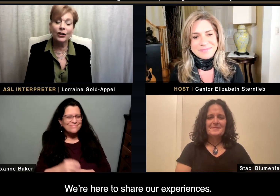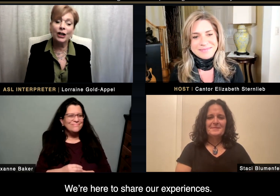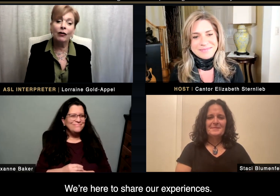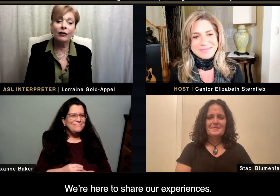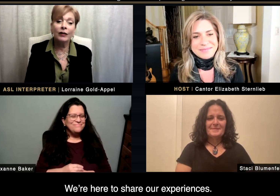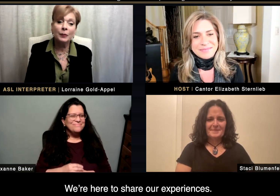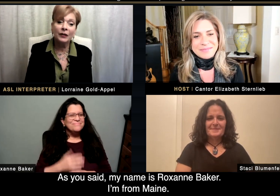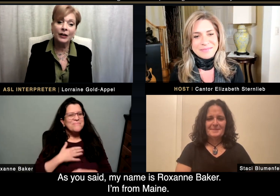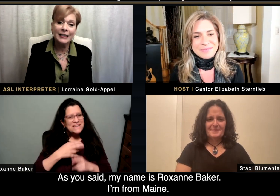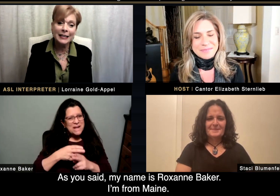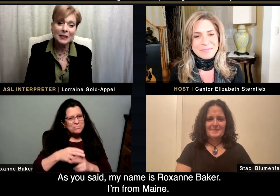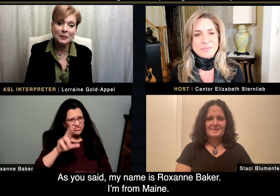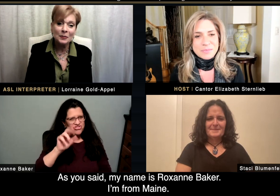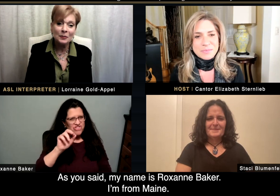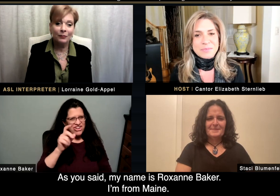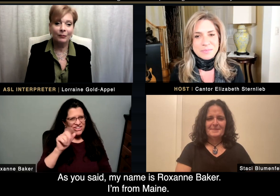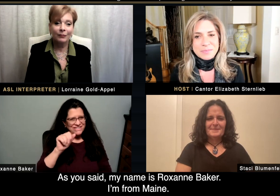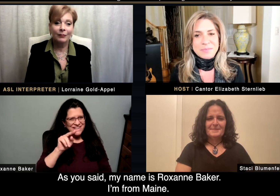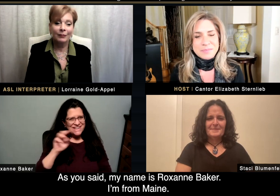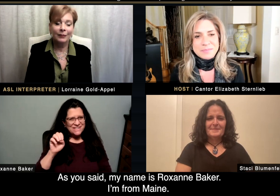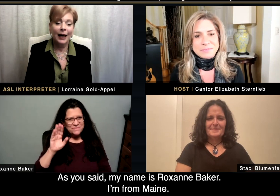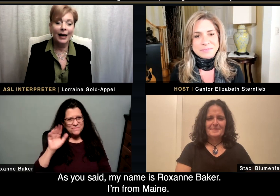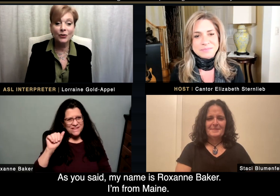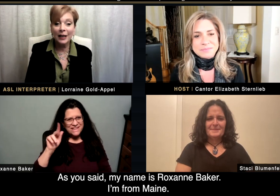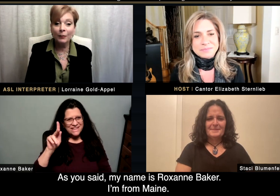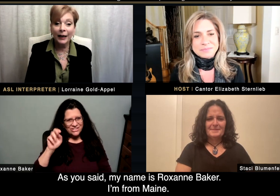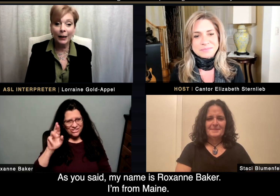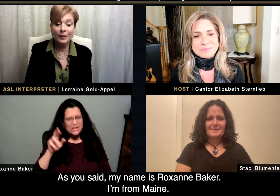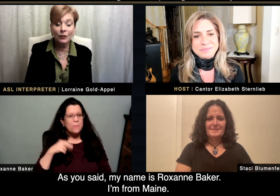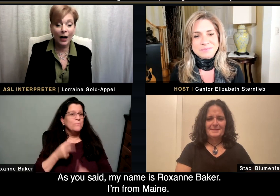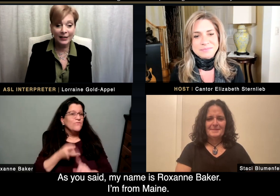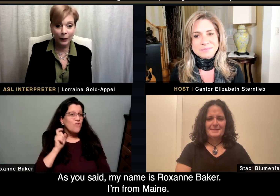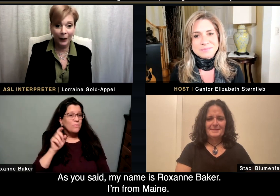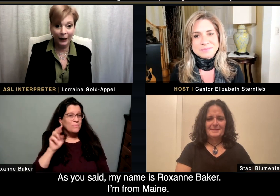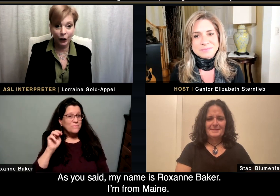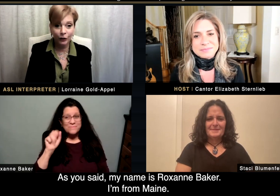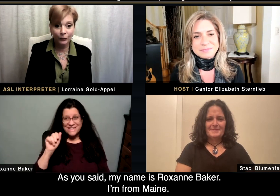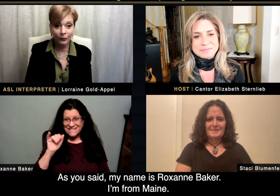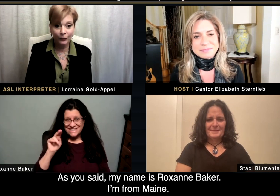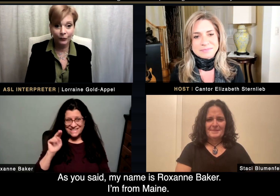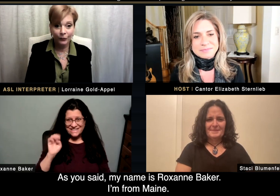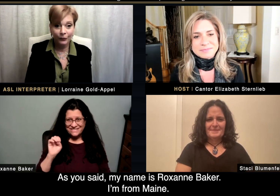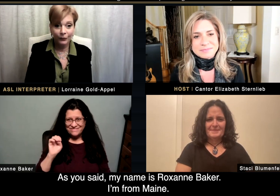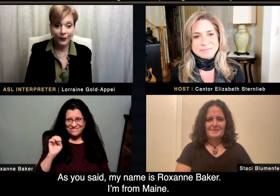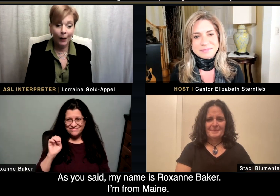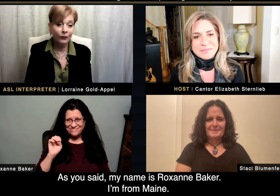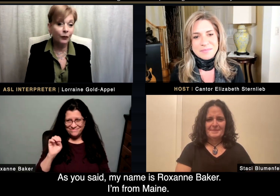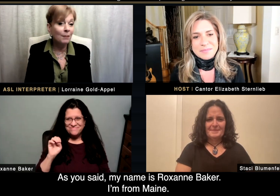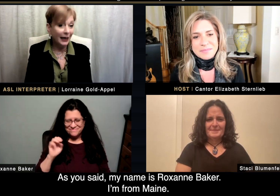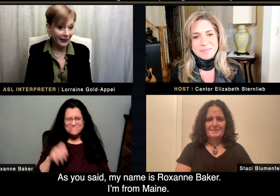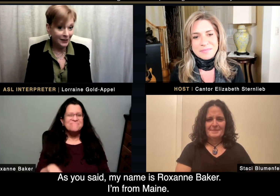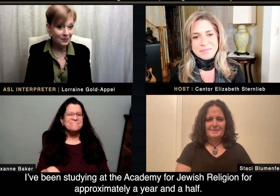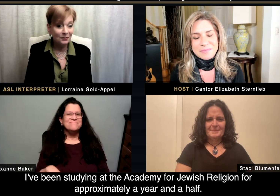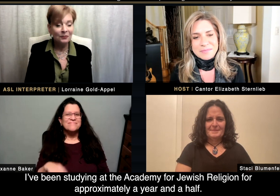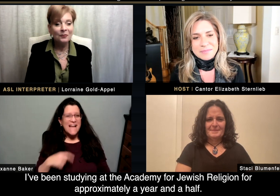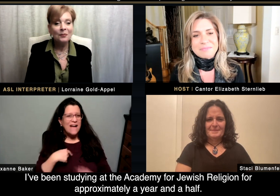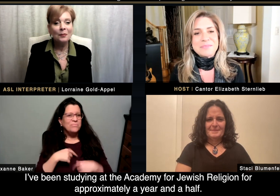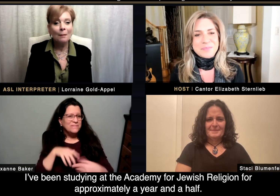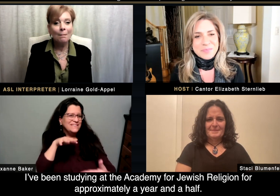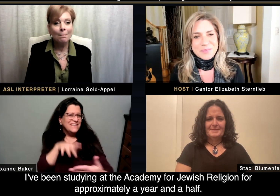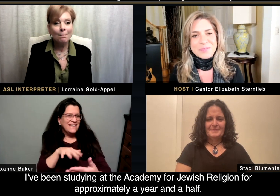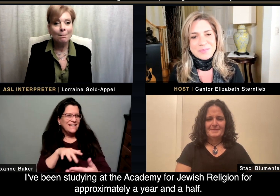We're here to share our experiences. As you said, my name is Roxanne Baker. I'm from Maine.